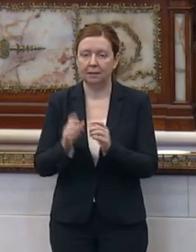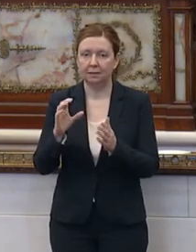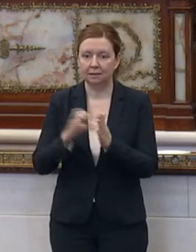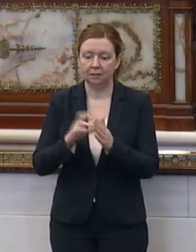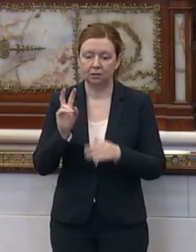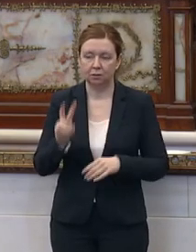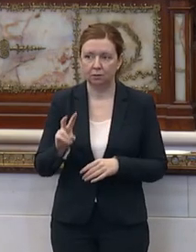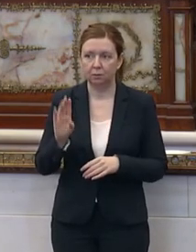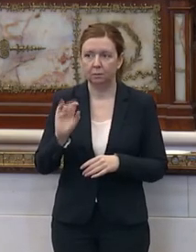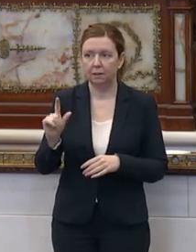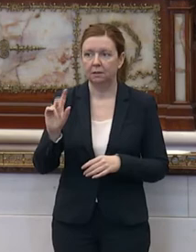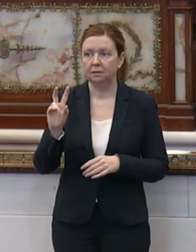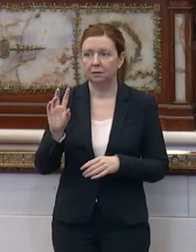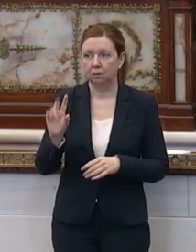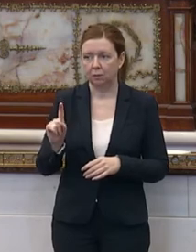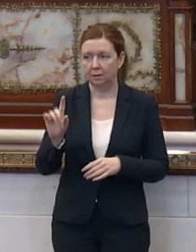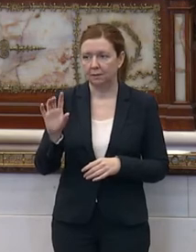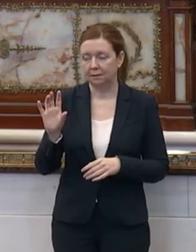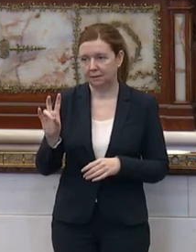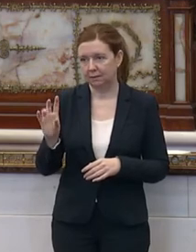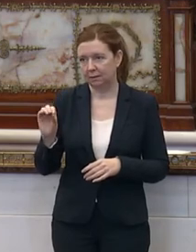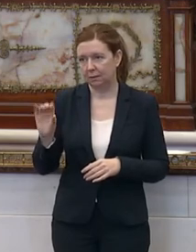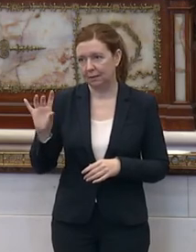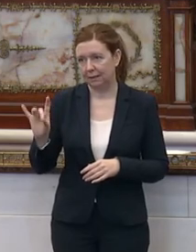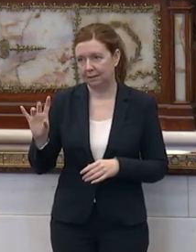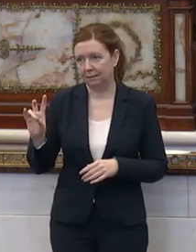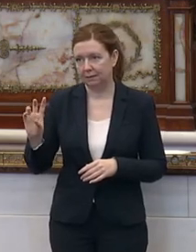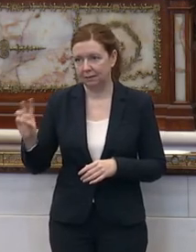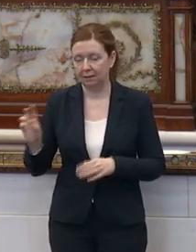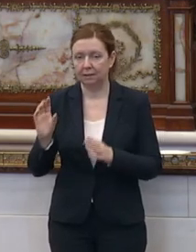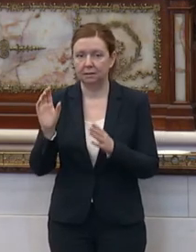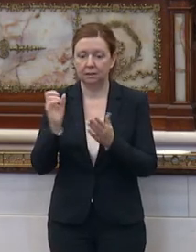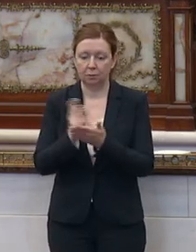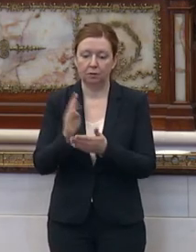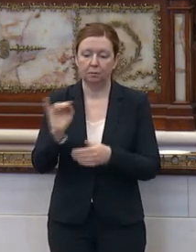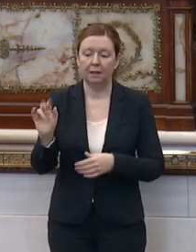an ordinance, bill number 170086, approved